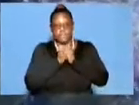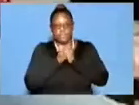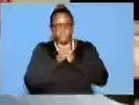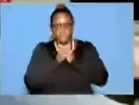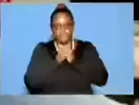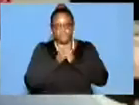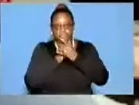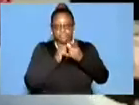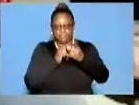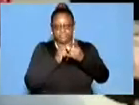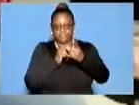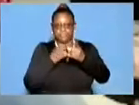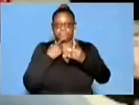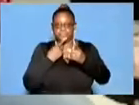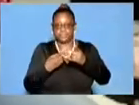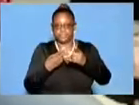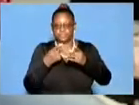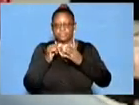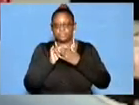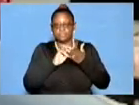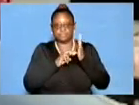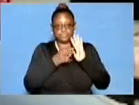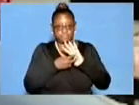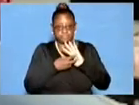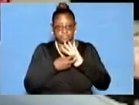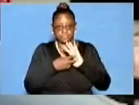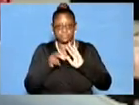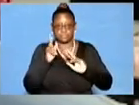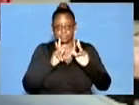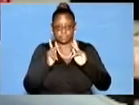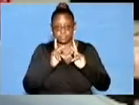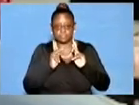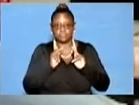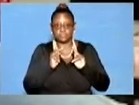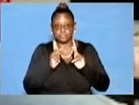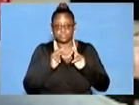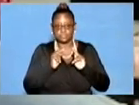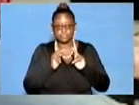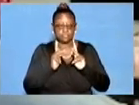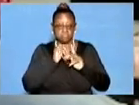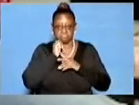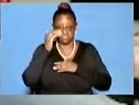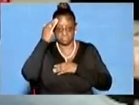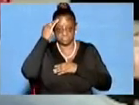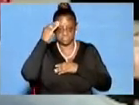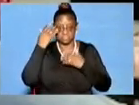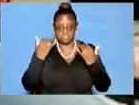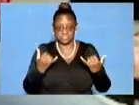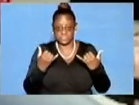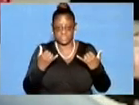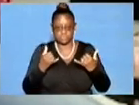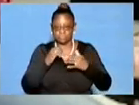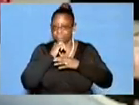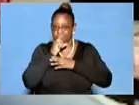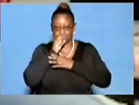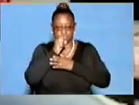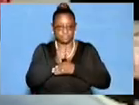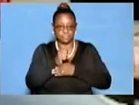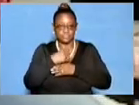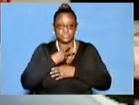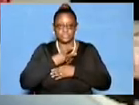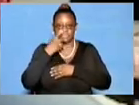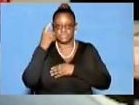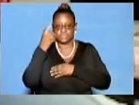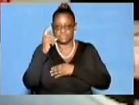What the bleaching event is going to mean to people is still a little bit fuzzy right now. We're not quite sure. We need to see